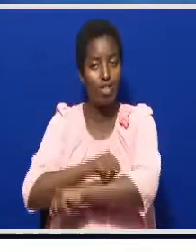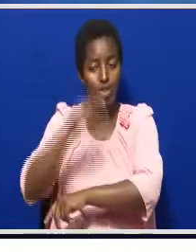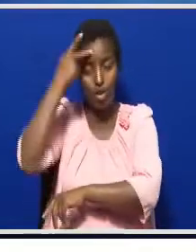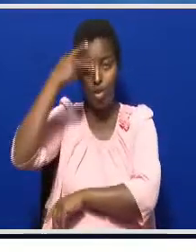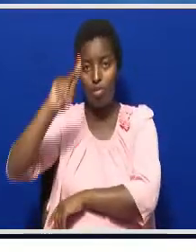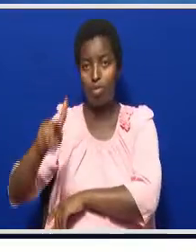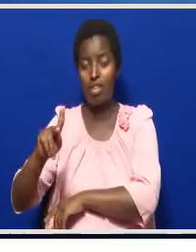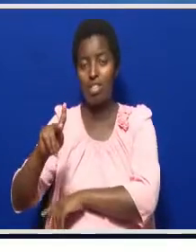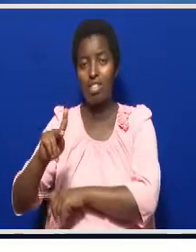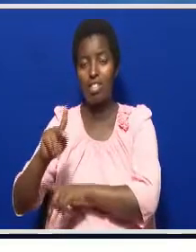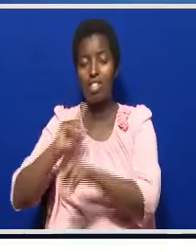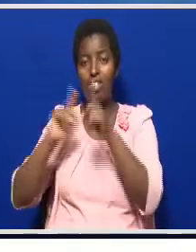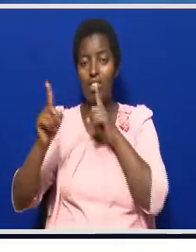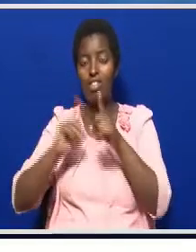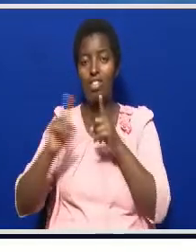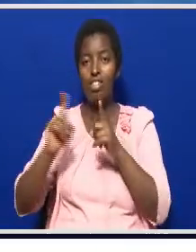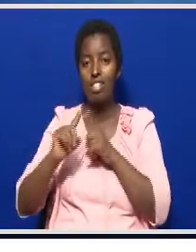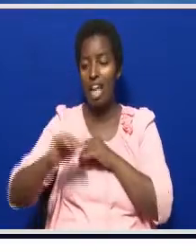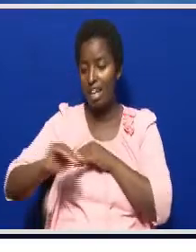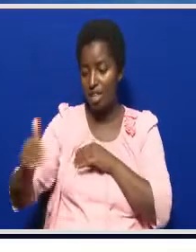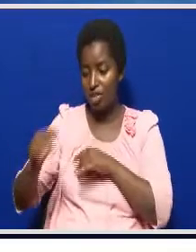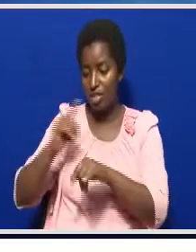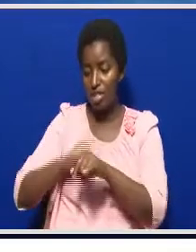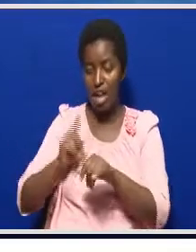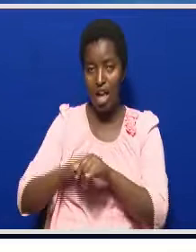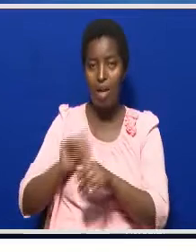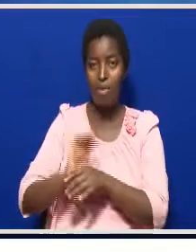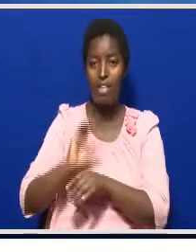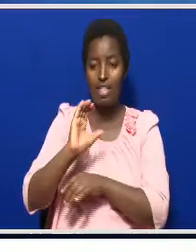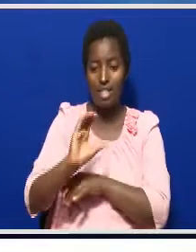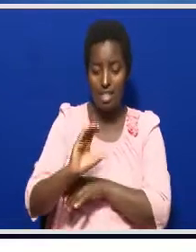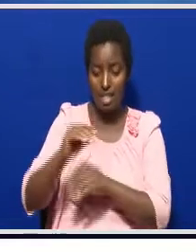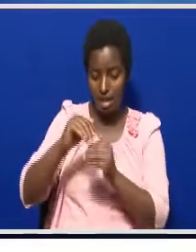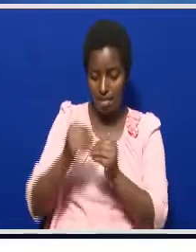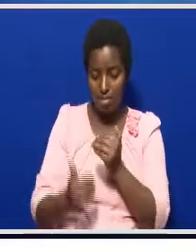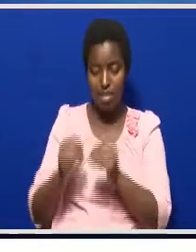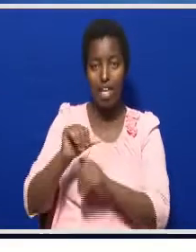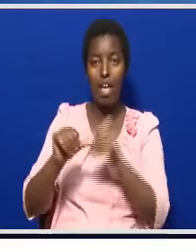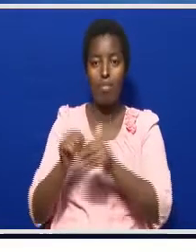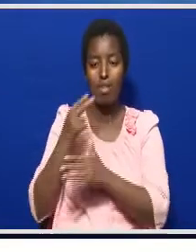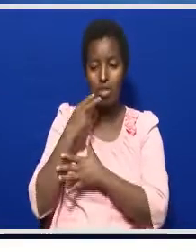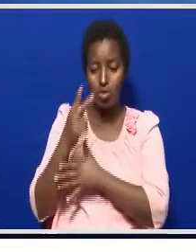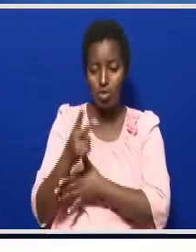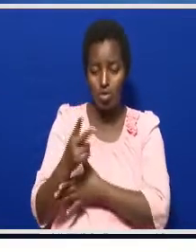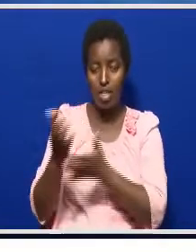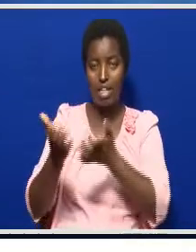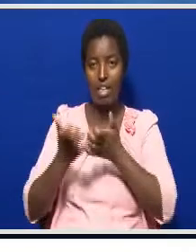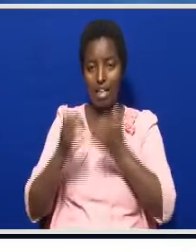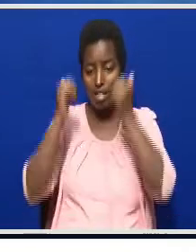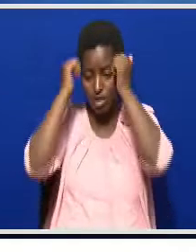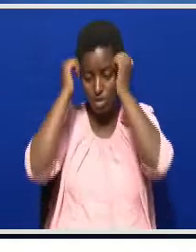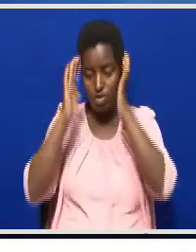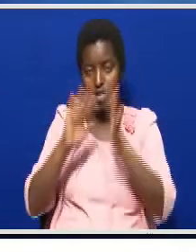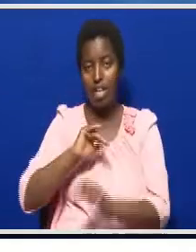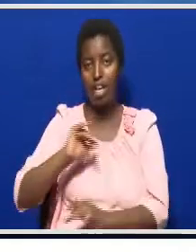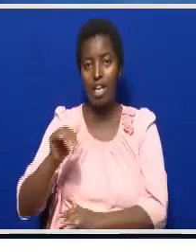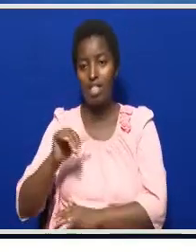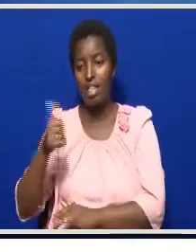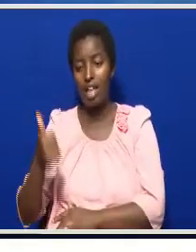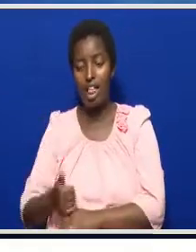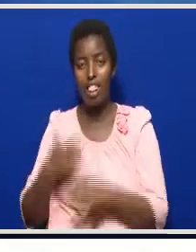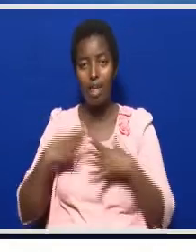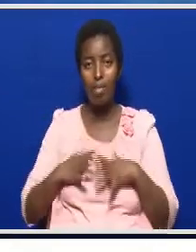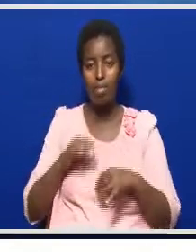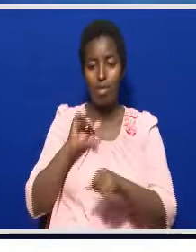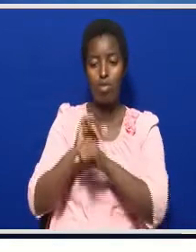who spoke at Old Joro or Rocktown when she distributed bursary checks to about 200 needy students called on other well wishes